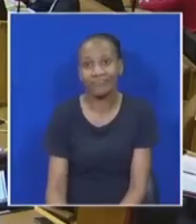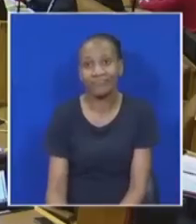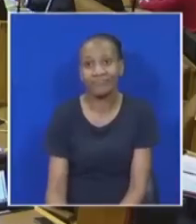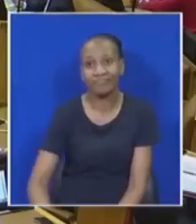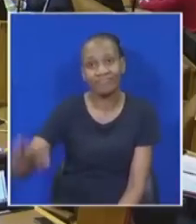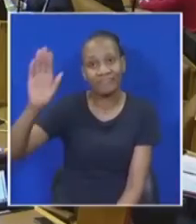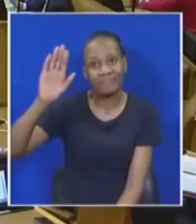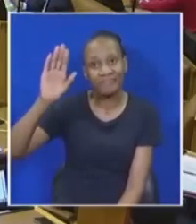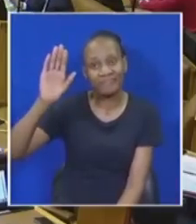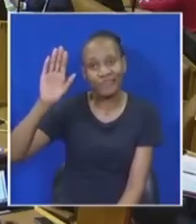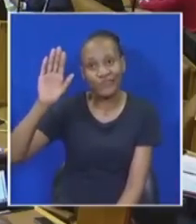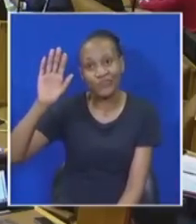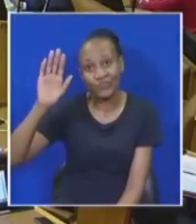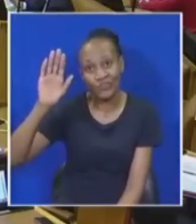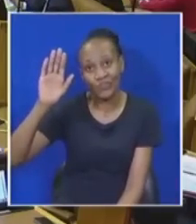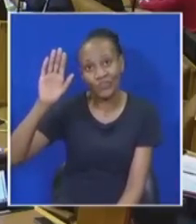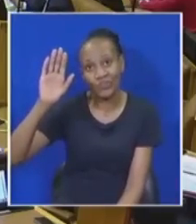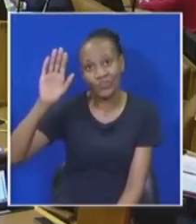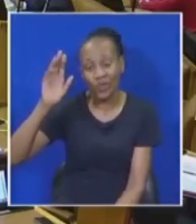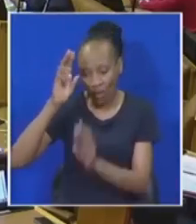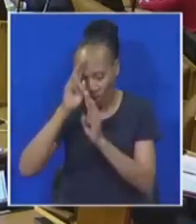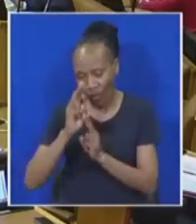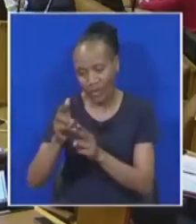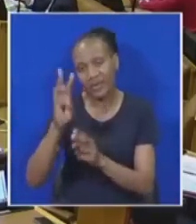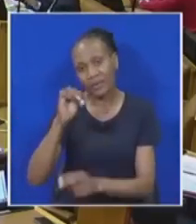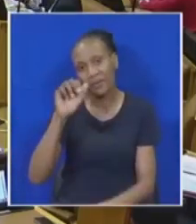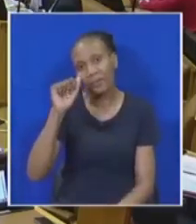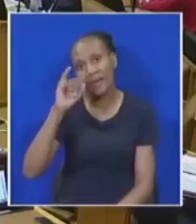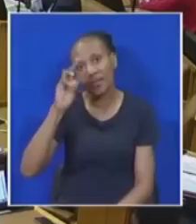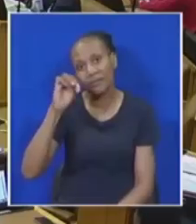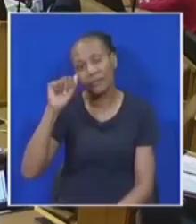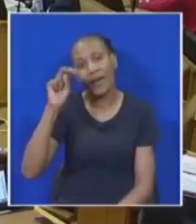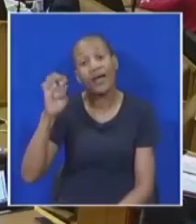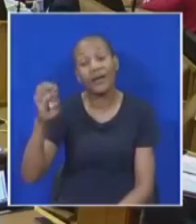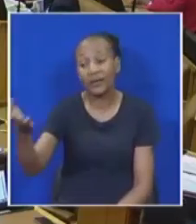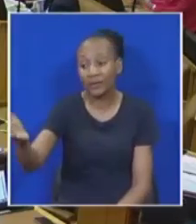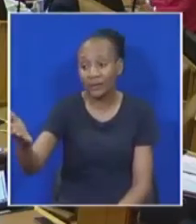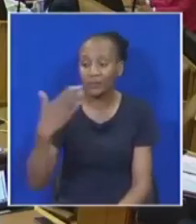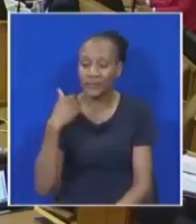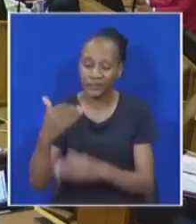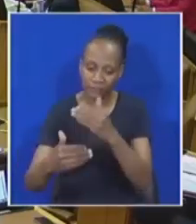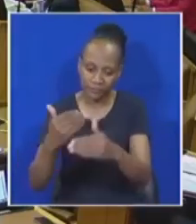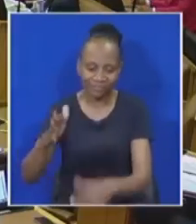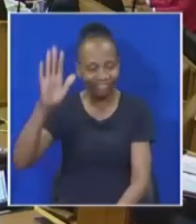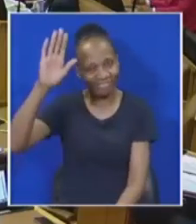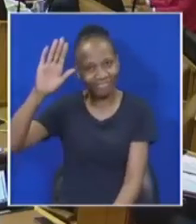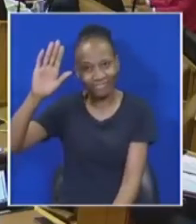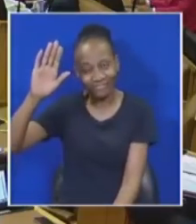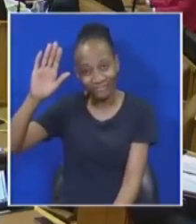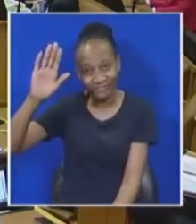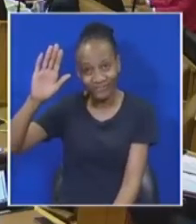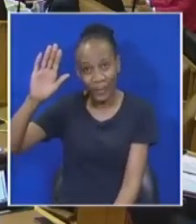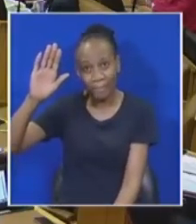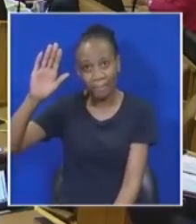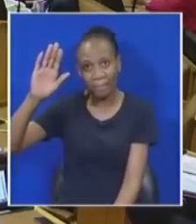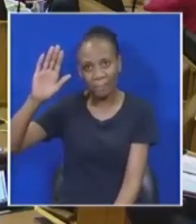Deputy Speaker. Honorable Maimani, please proceed. Deputy Speaker, but I'm calling for your attention. I'm